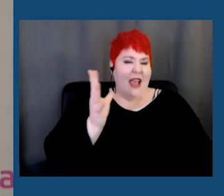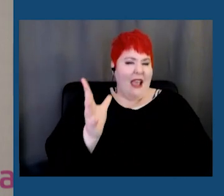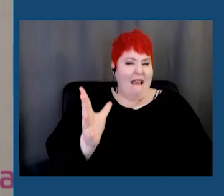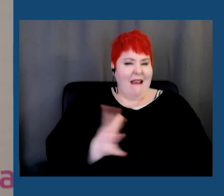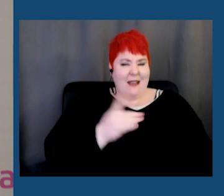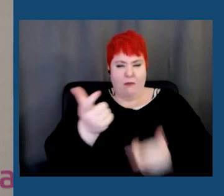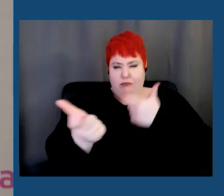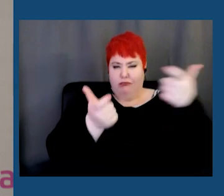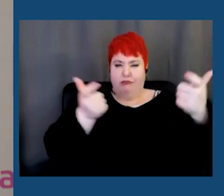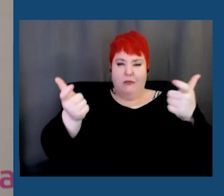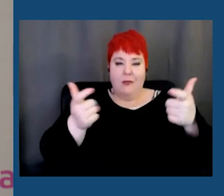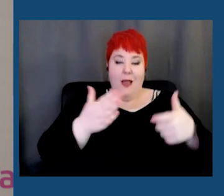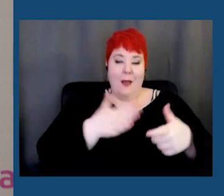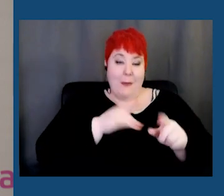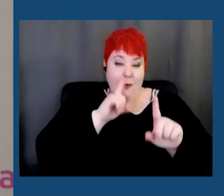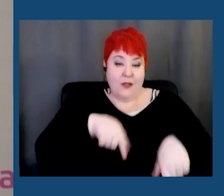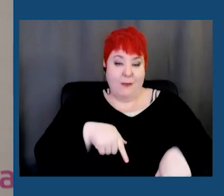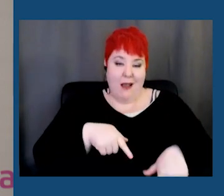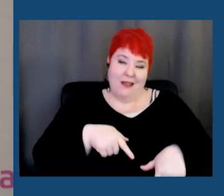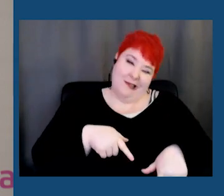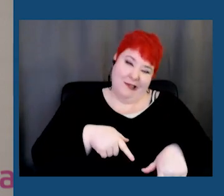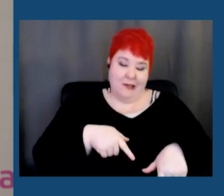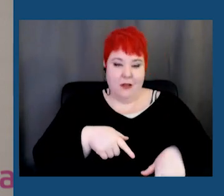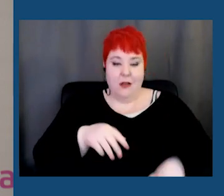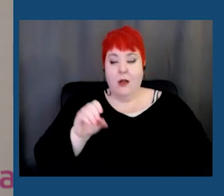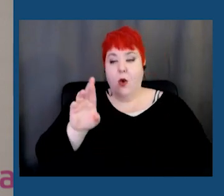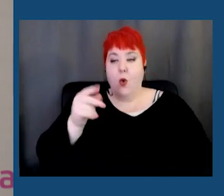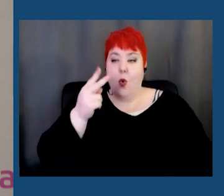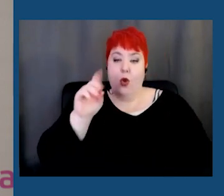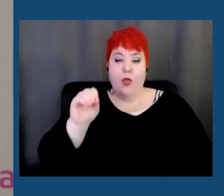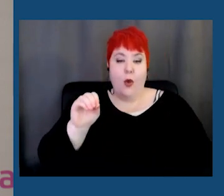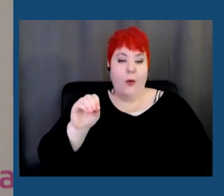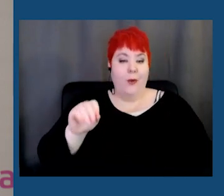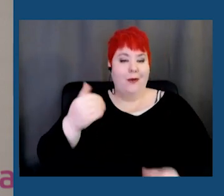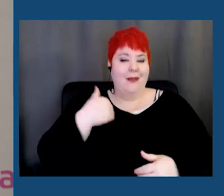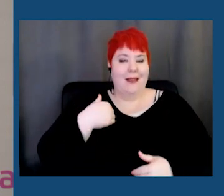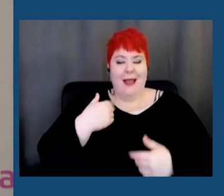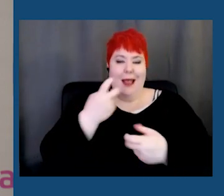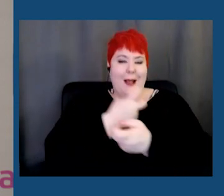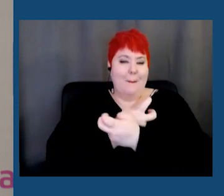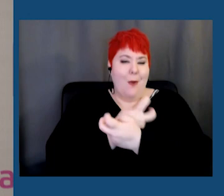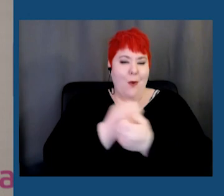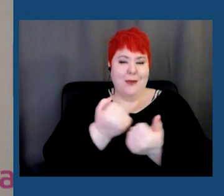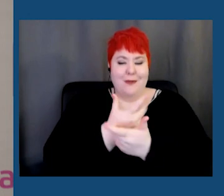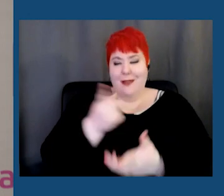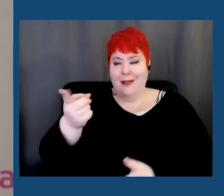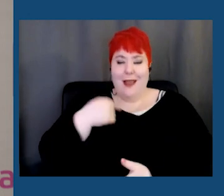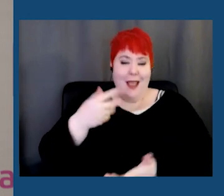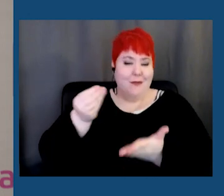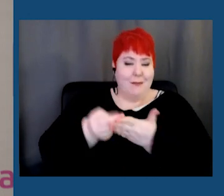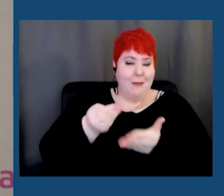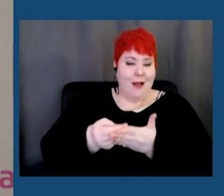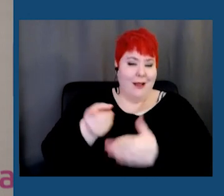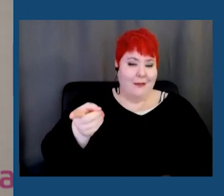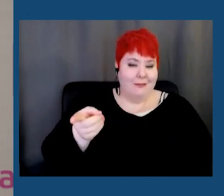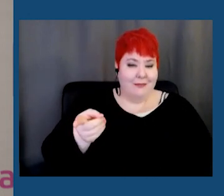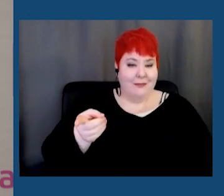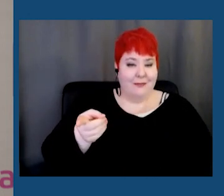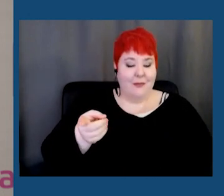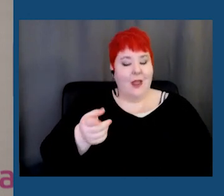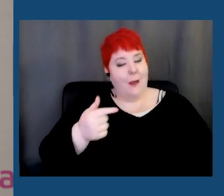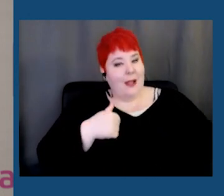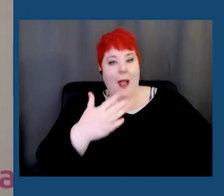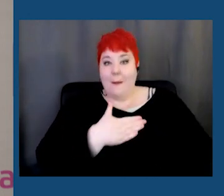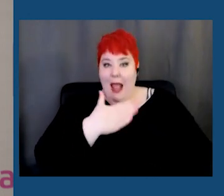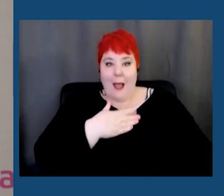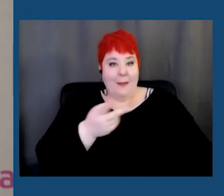response was a little jaded. Ortho has so much money. The truth is, I'm glad that she and her partner were in a